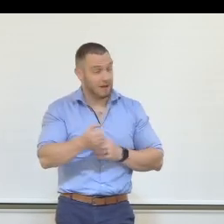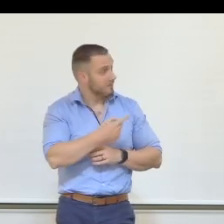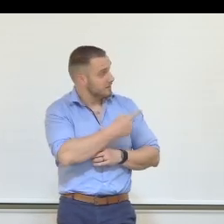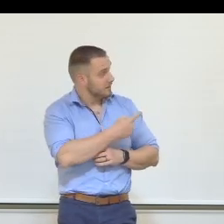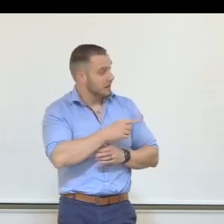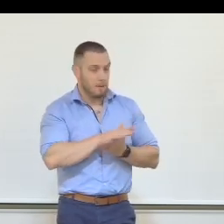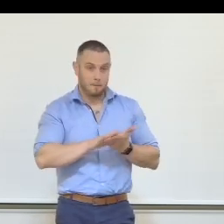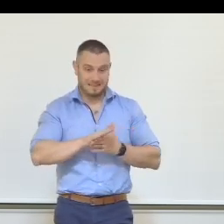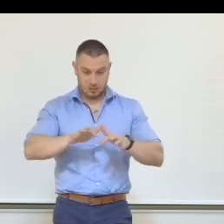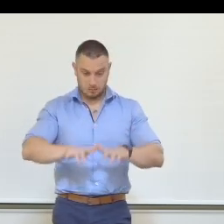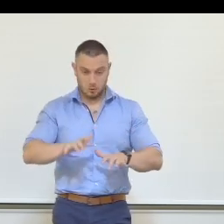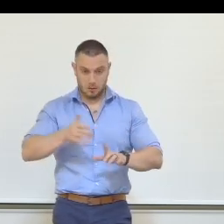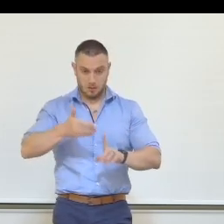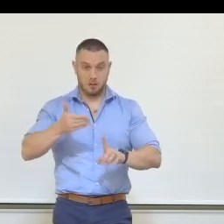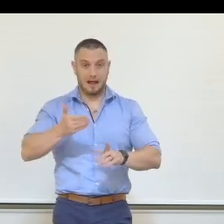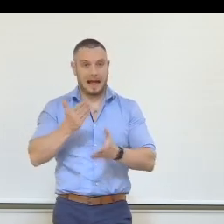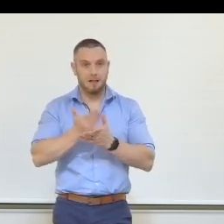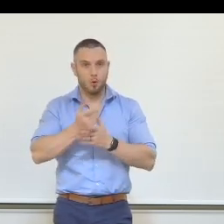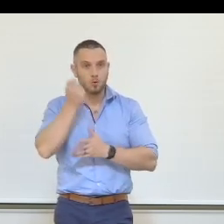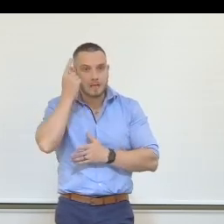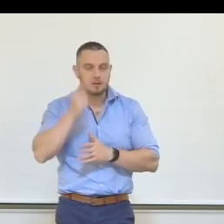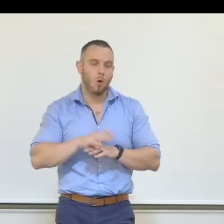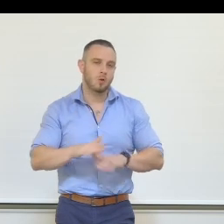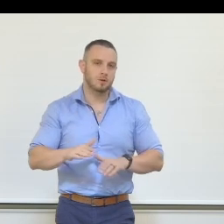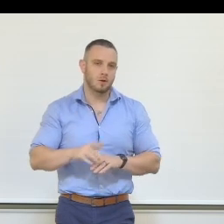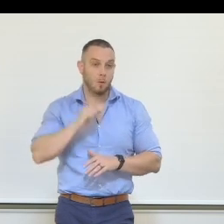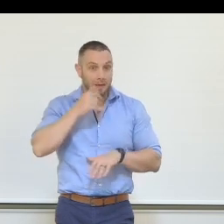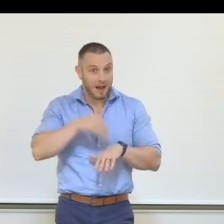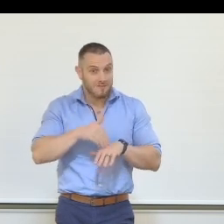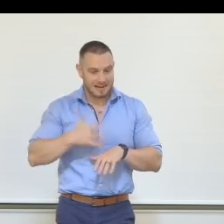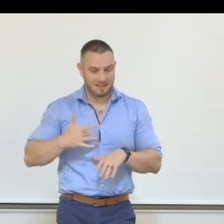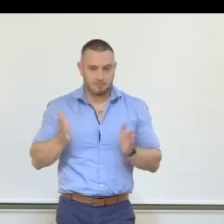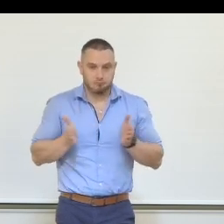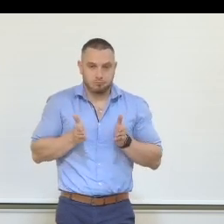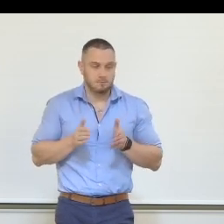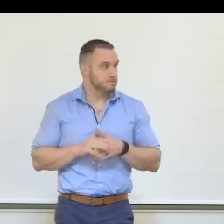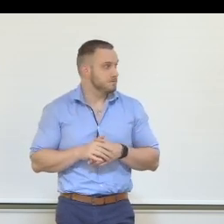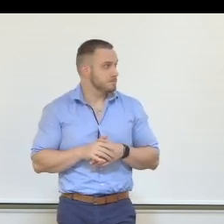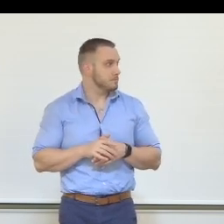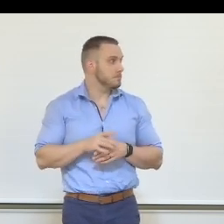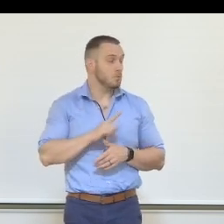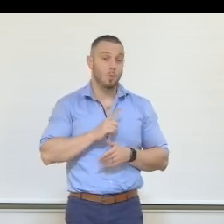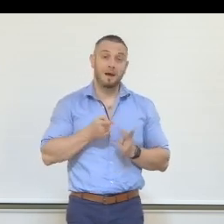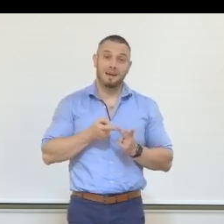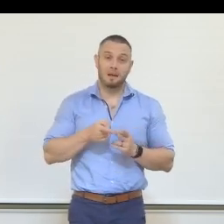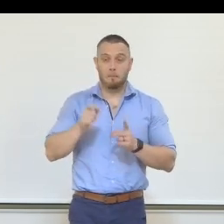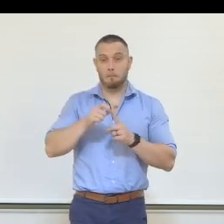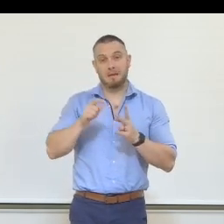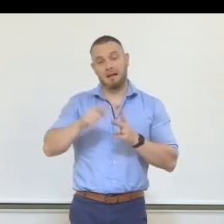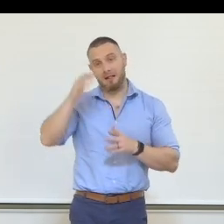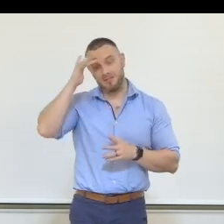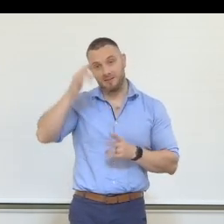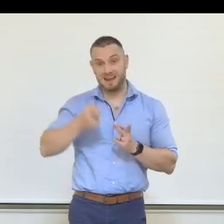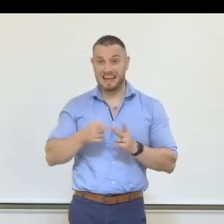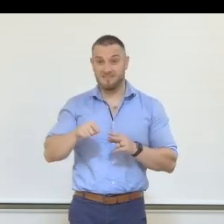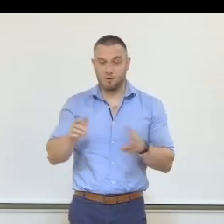know if he's tense or not while learning, because I learned from this PI that if you are tense when you are learning, you are prone to do